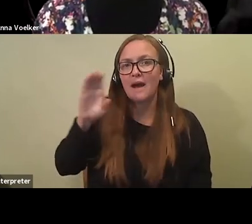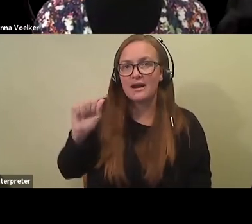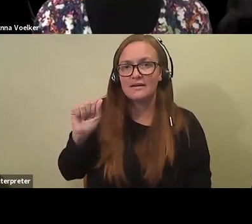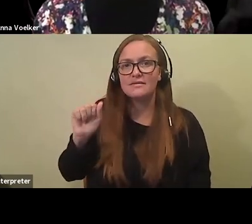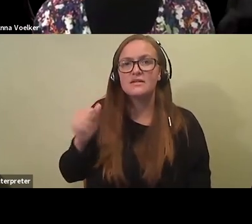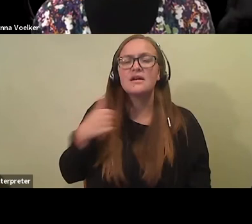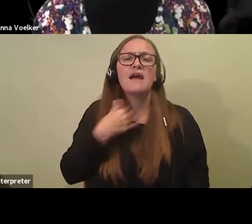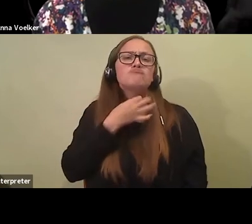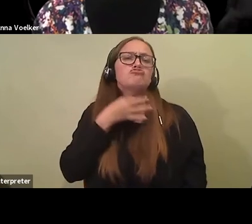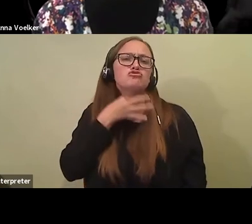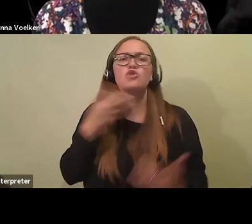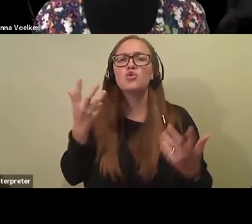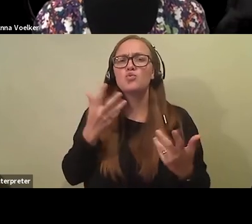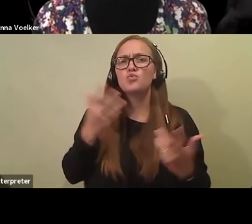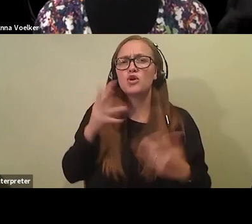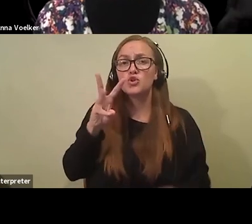like?